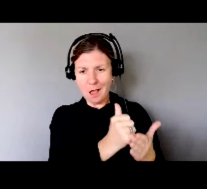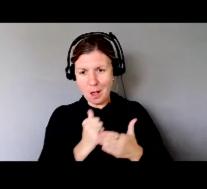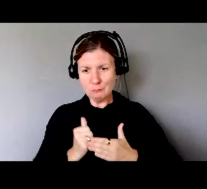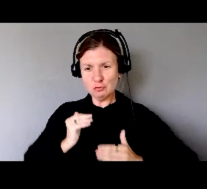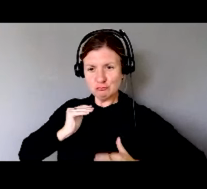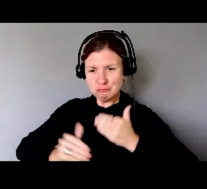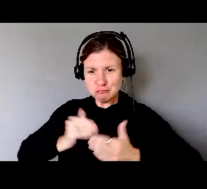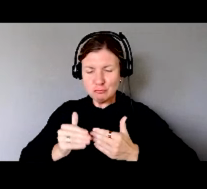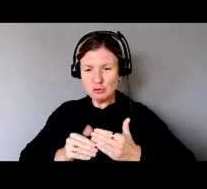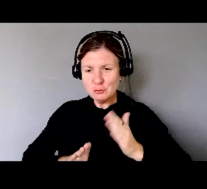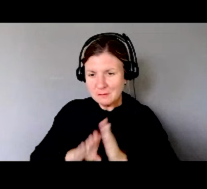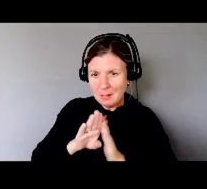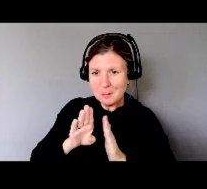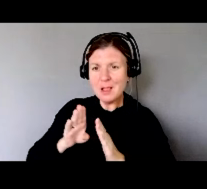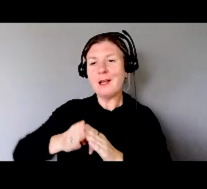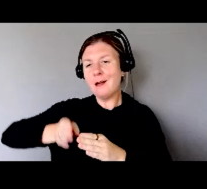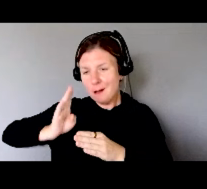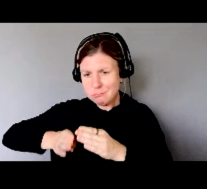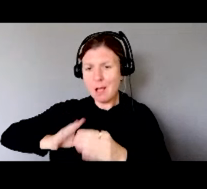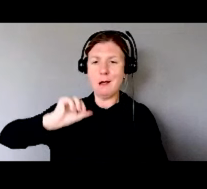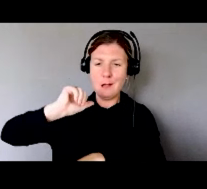and completion.